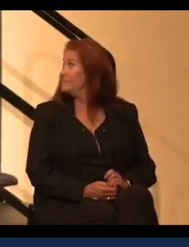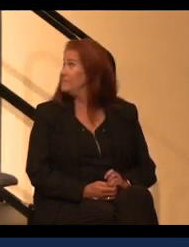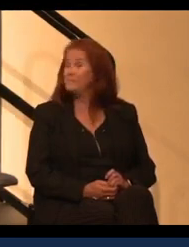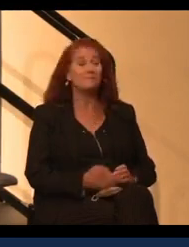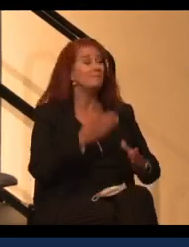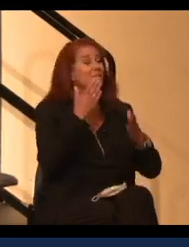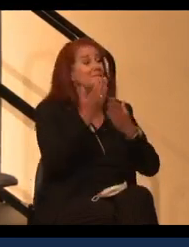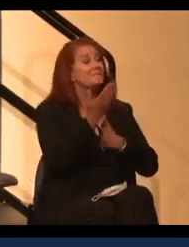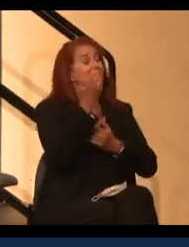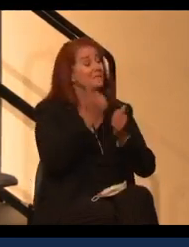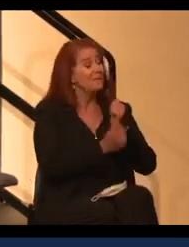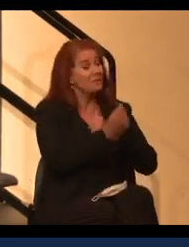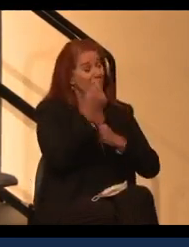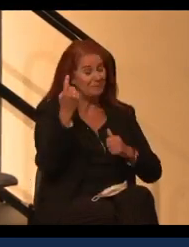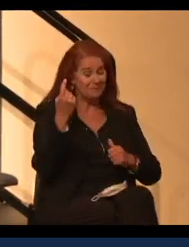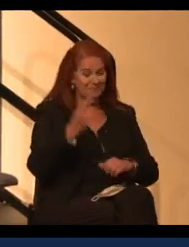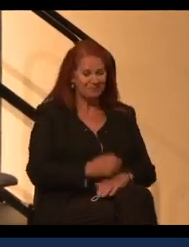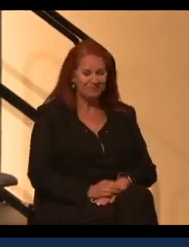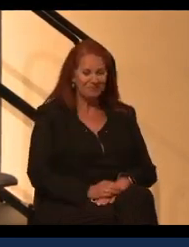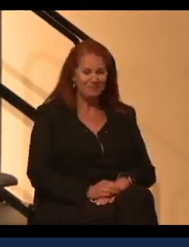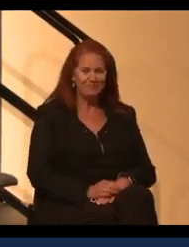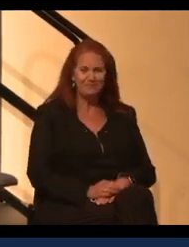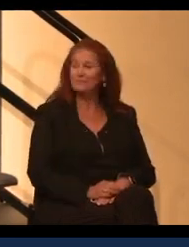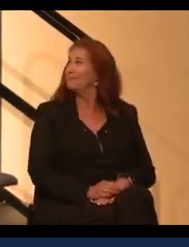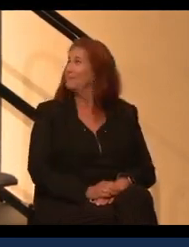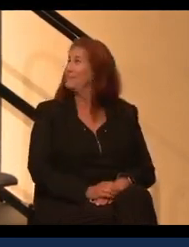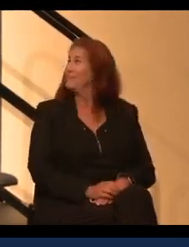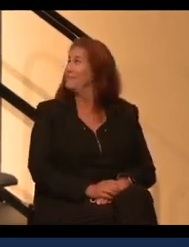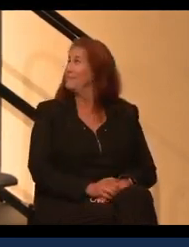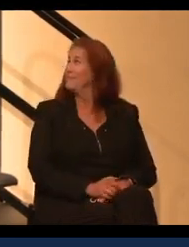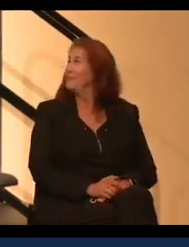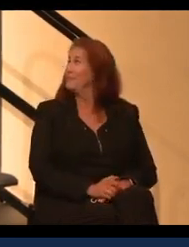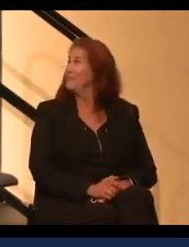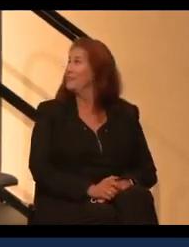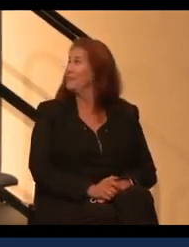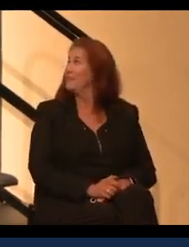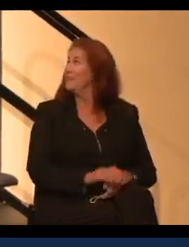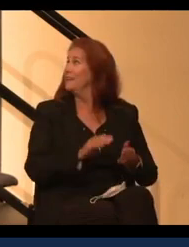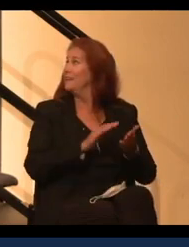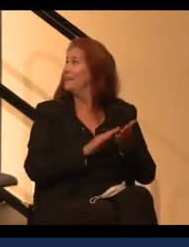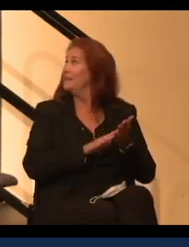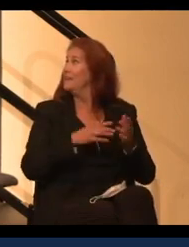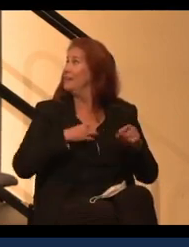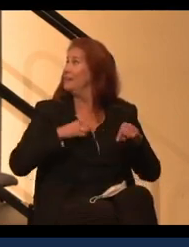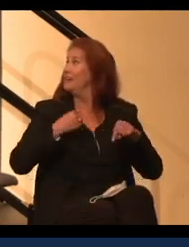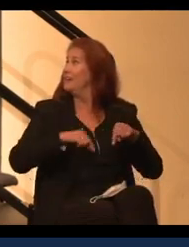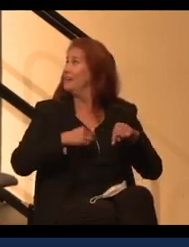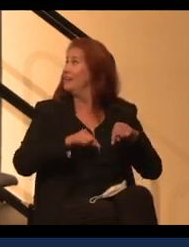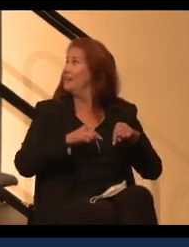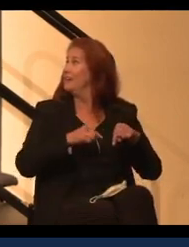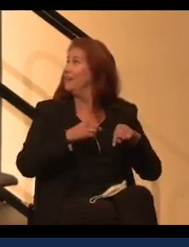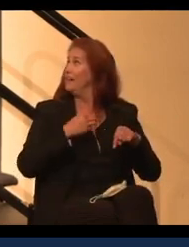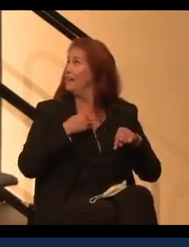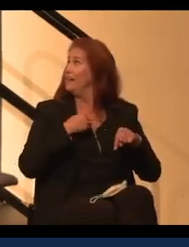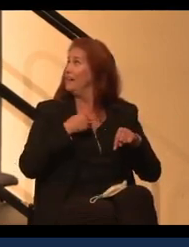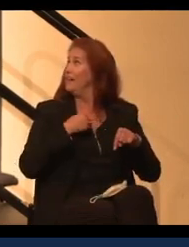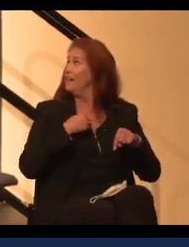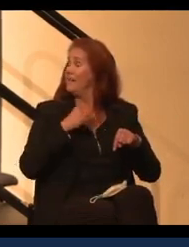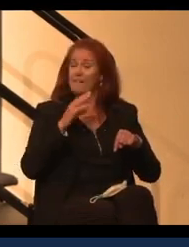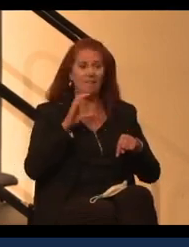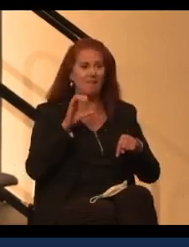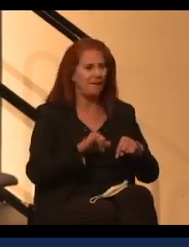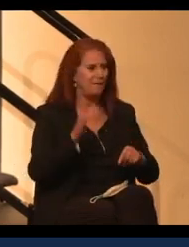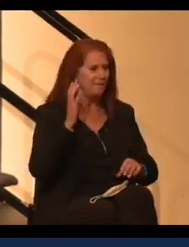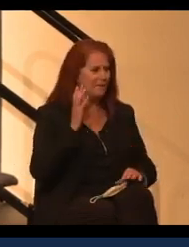Good morning, everyone. Please excuse my nervousness this morning. I have never done that